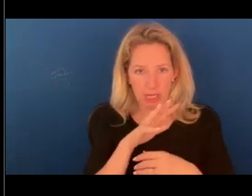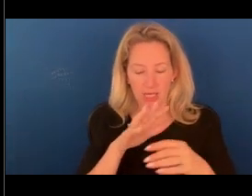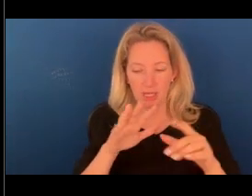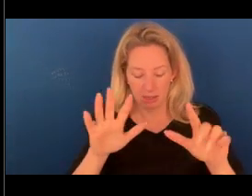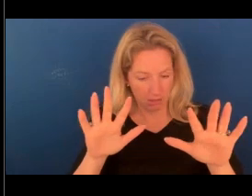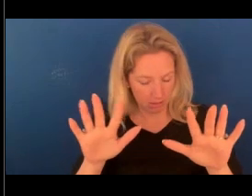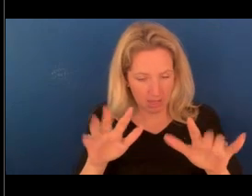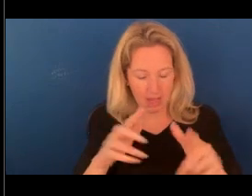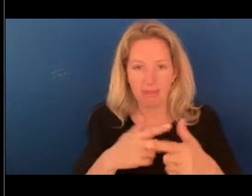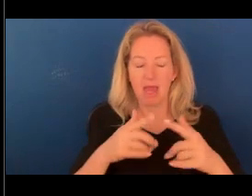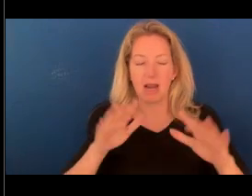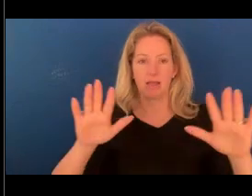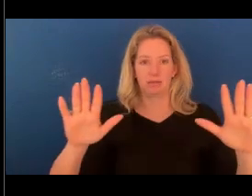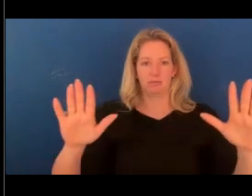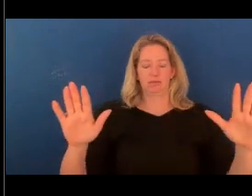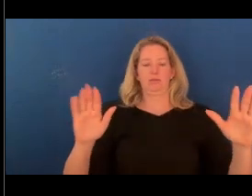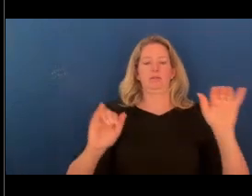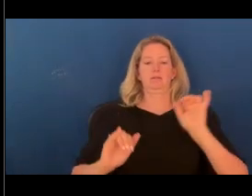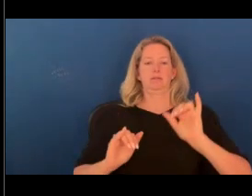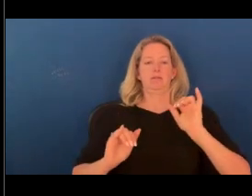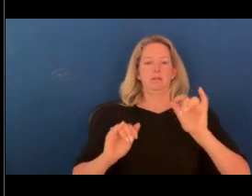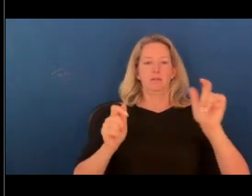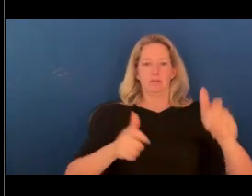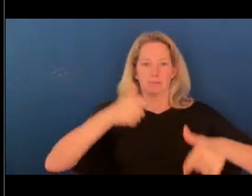a much greater issue. Next slide.